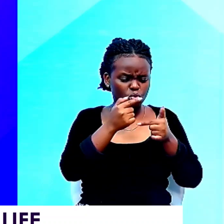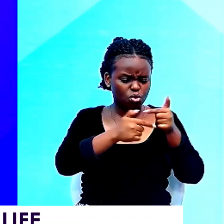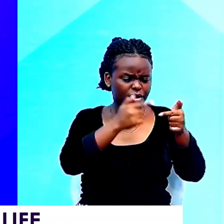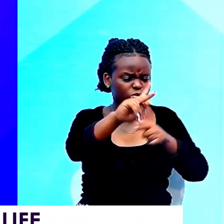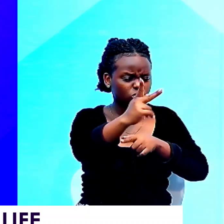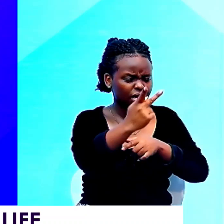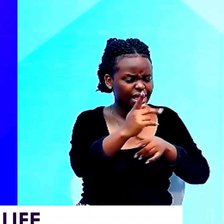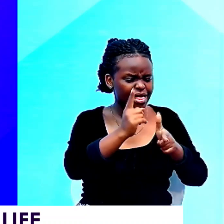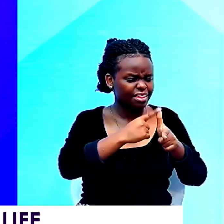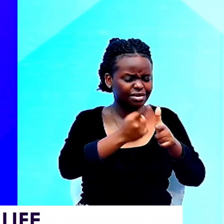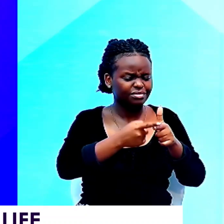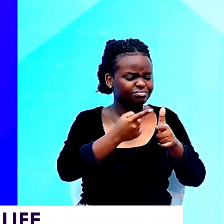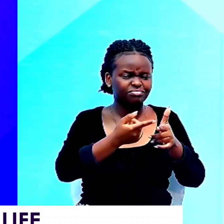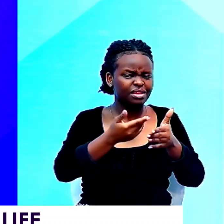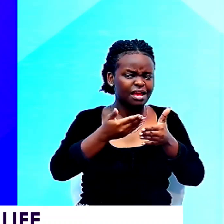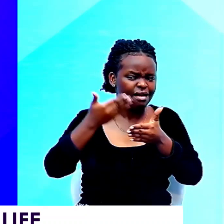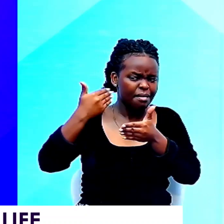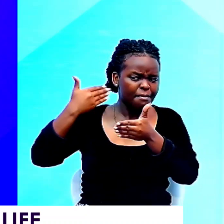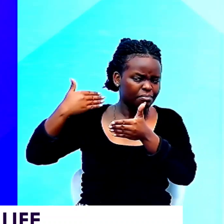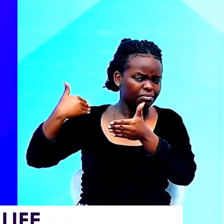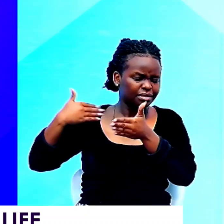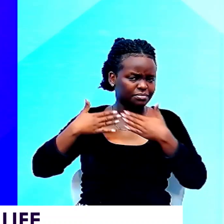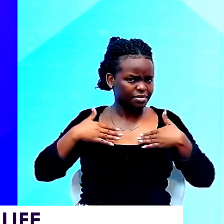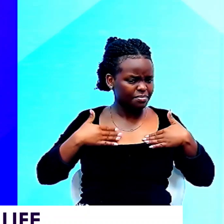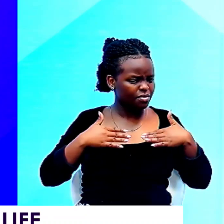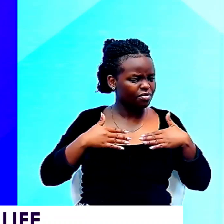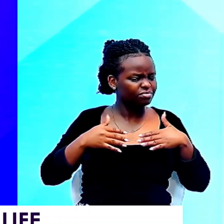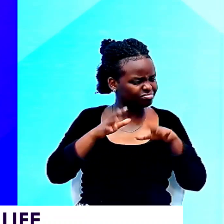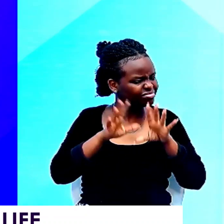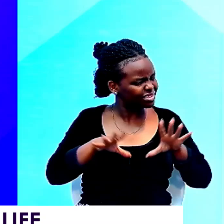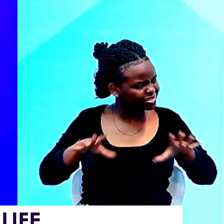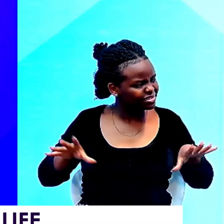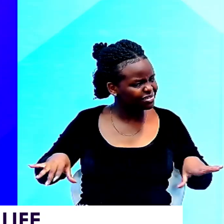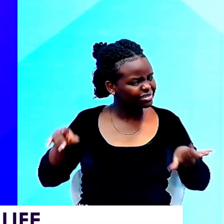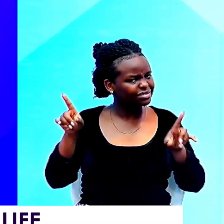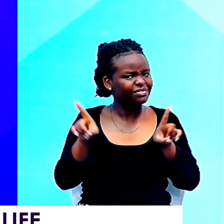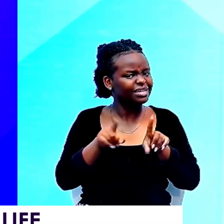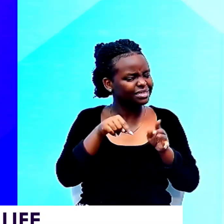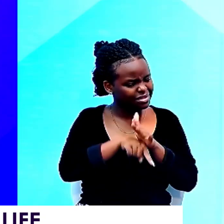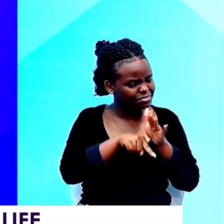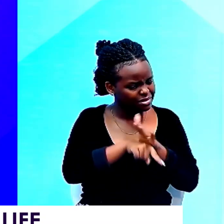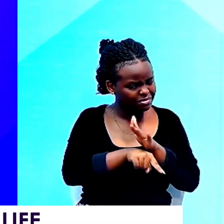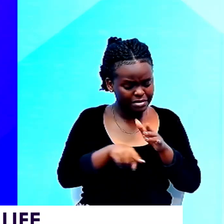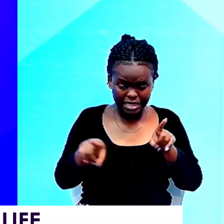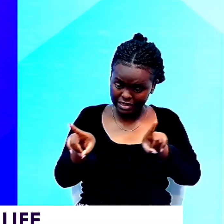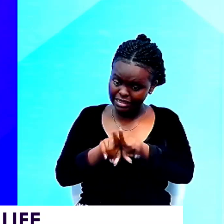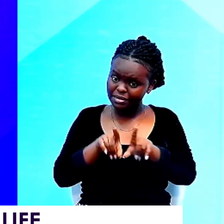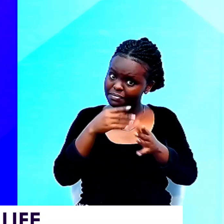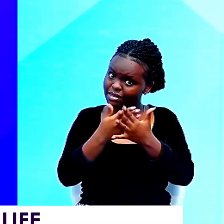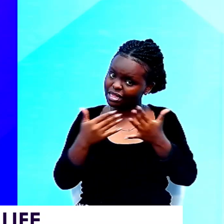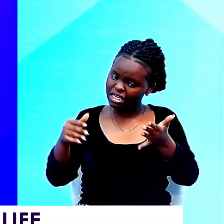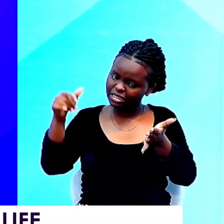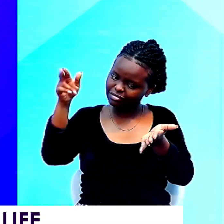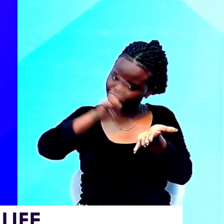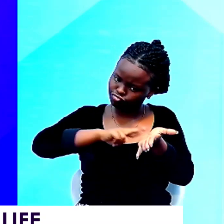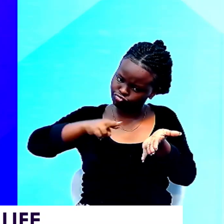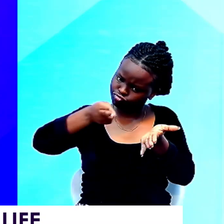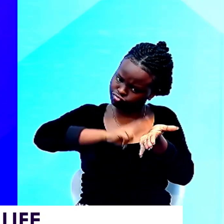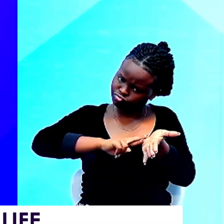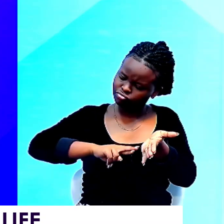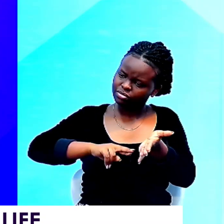to. So the same thing is getting repeated, because at some point our children will start